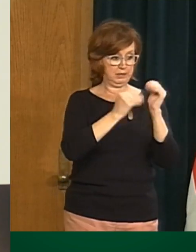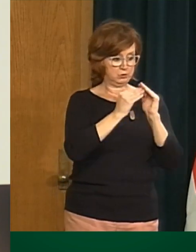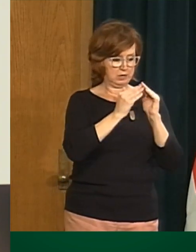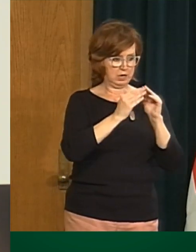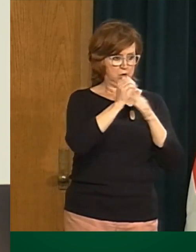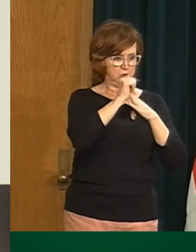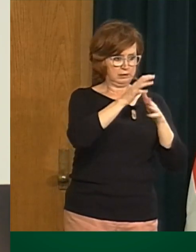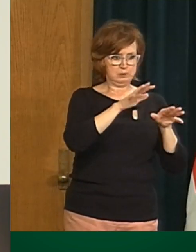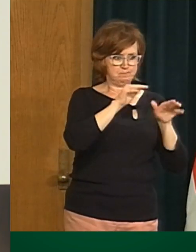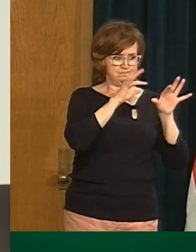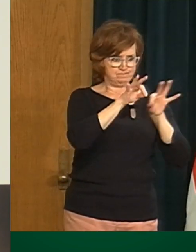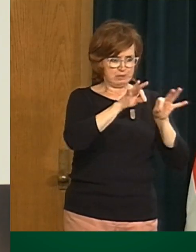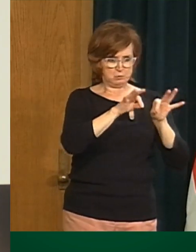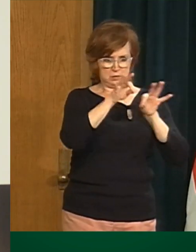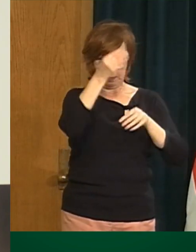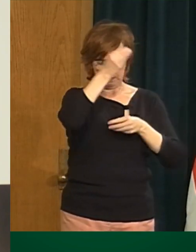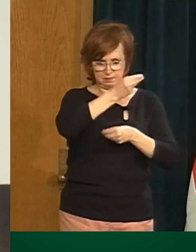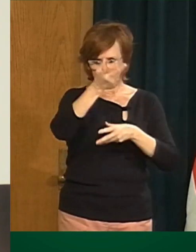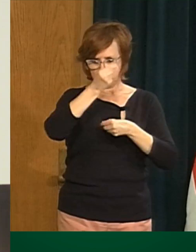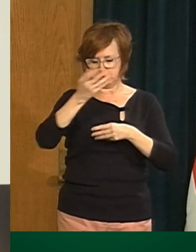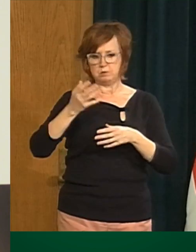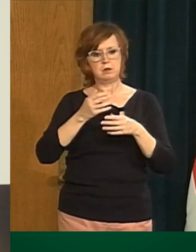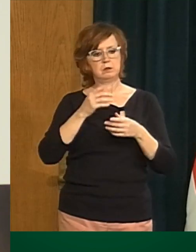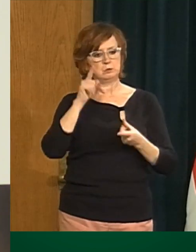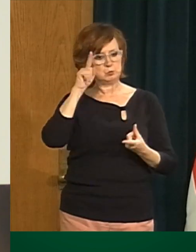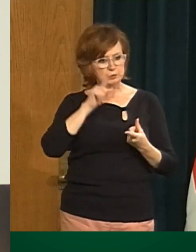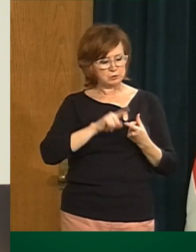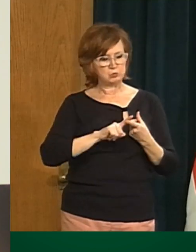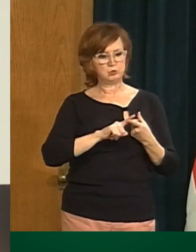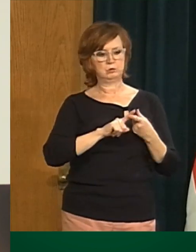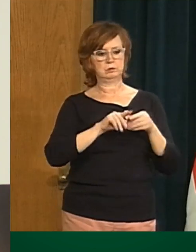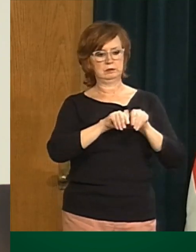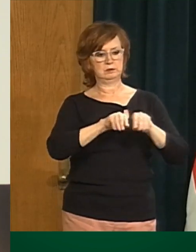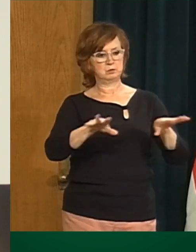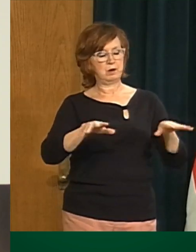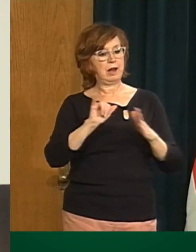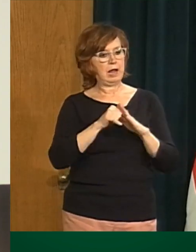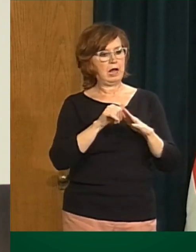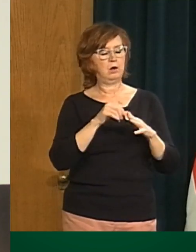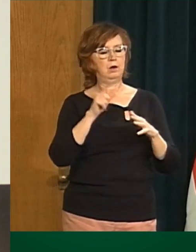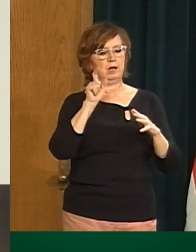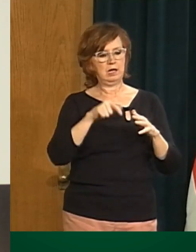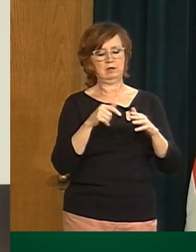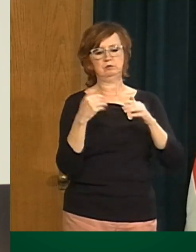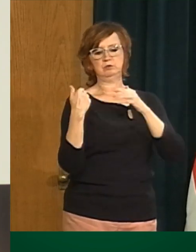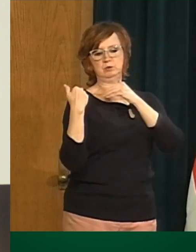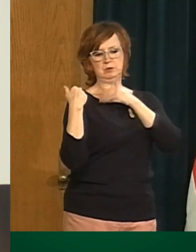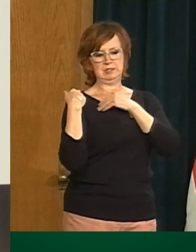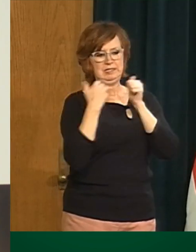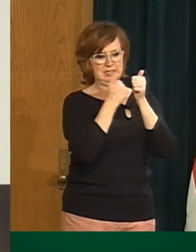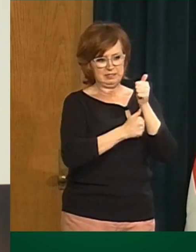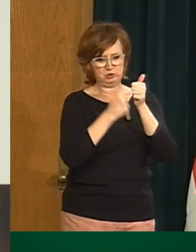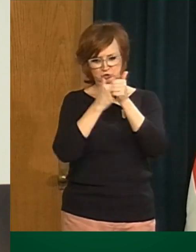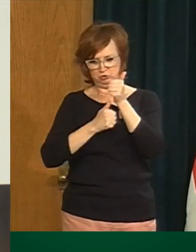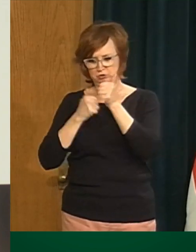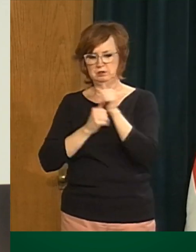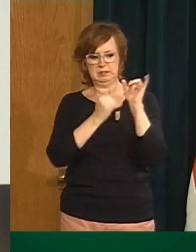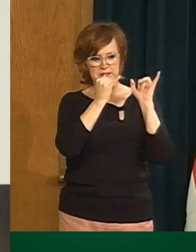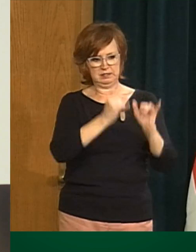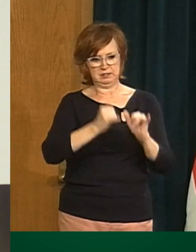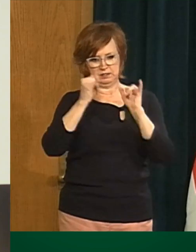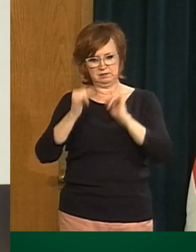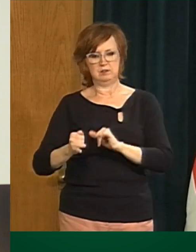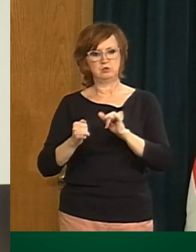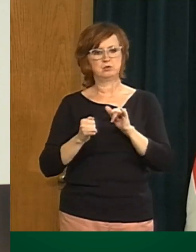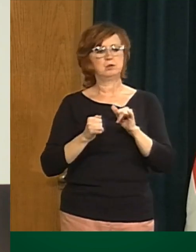everyone's role in minimizing transmission, but then of course support that government and other agencies can provide to assist individuals